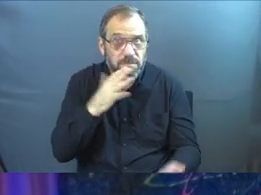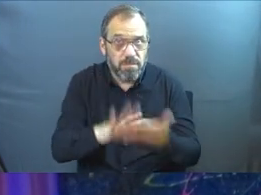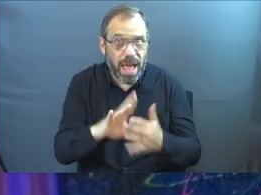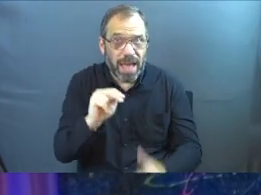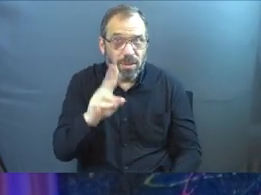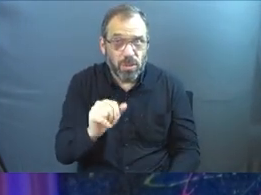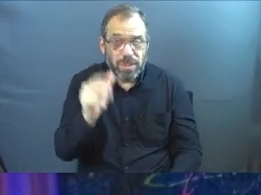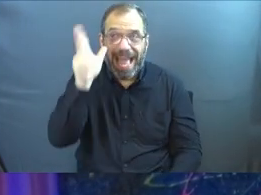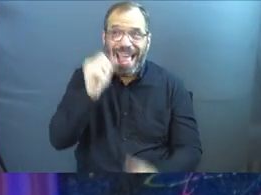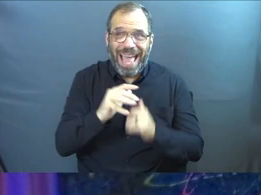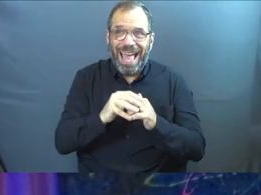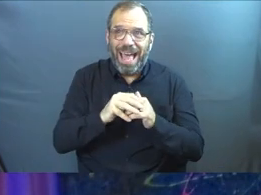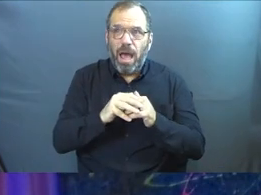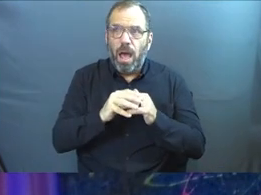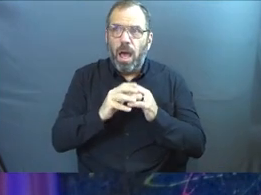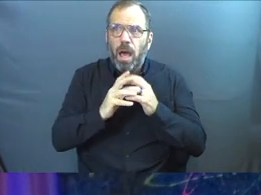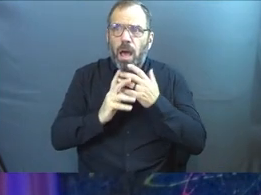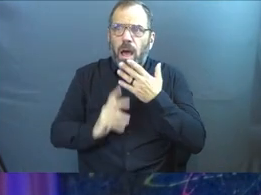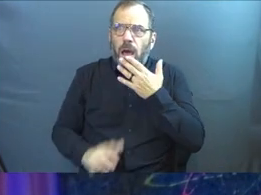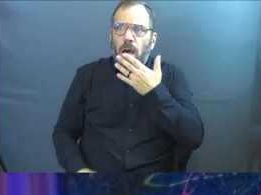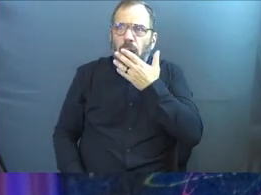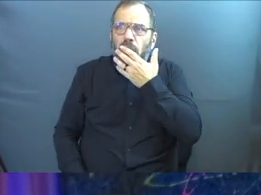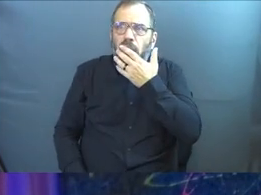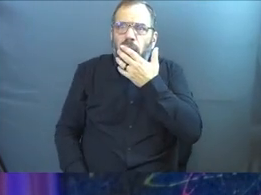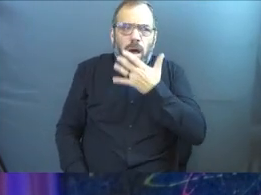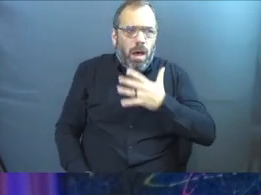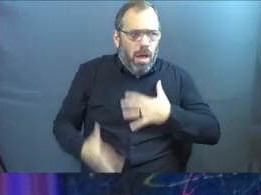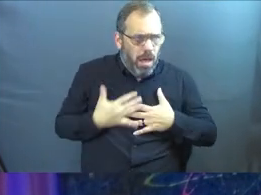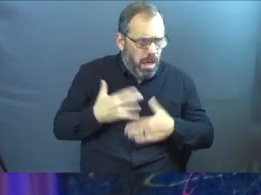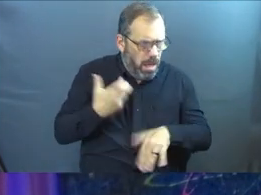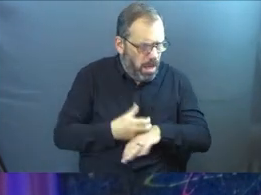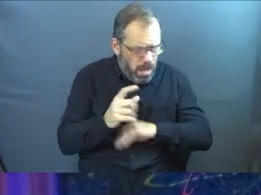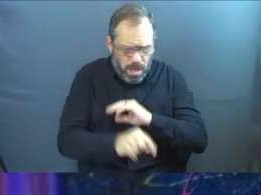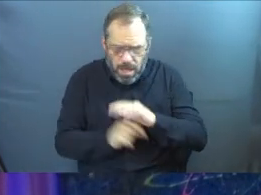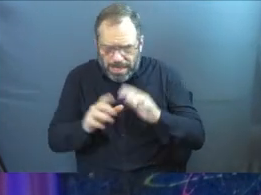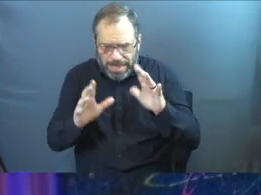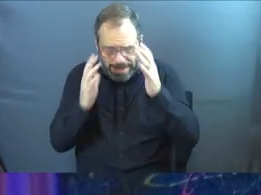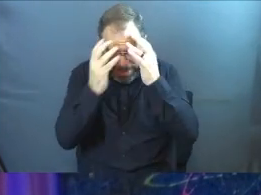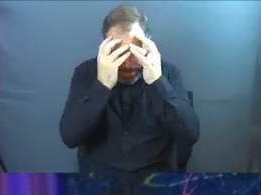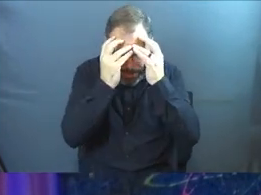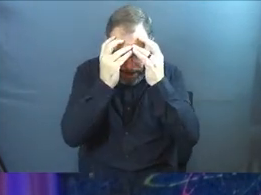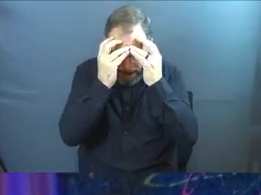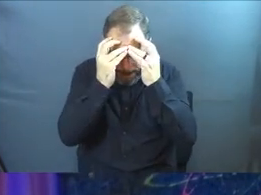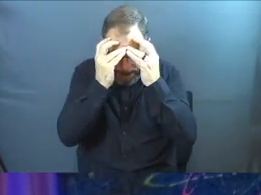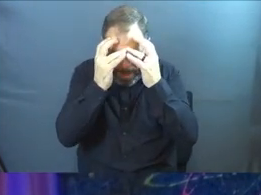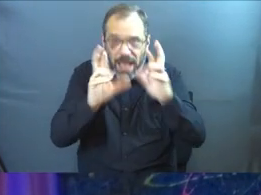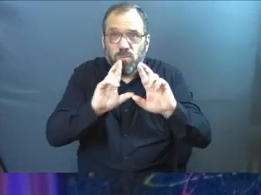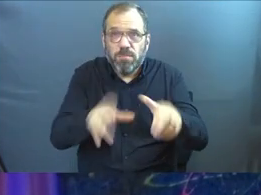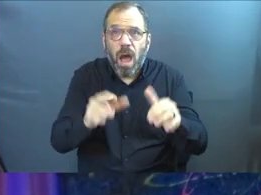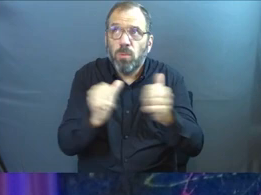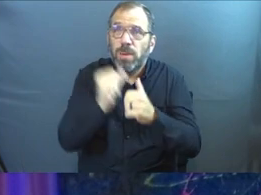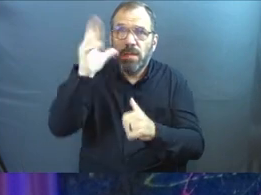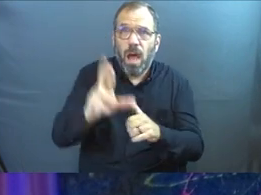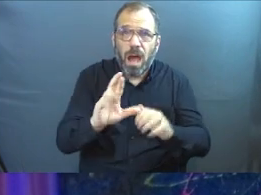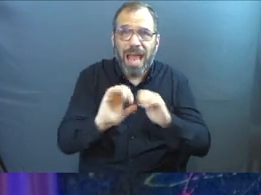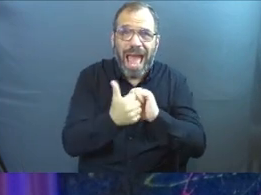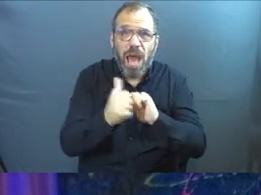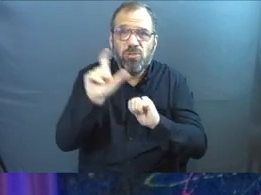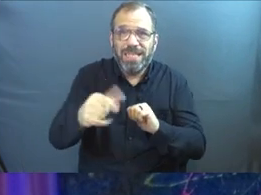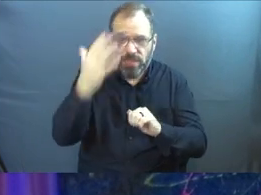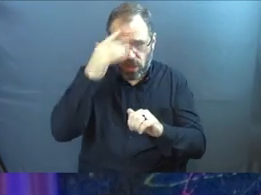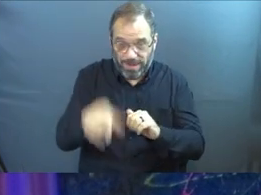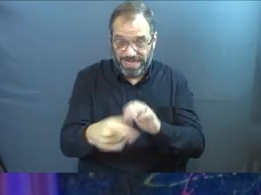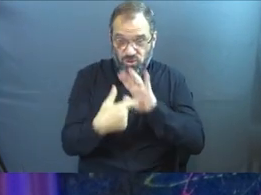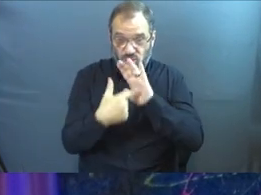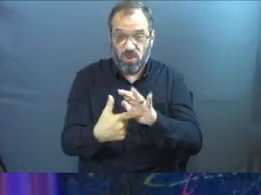And when we receive bad news and we go through a difficult time, we have to know how to respond with God. And he